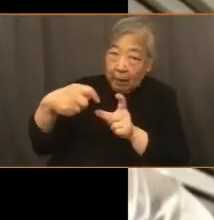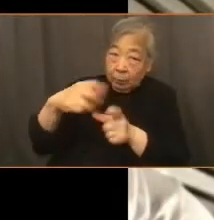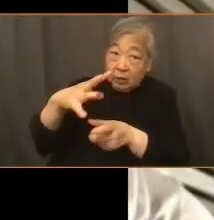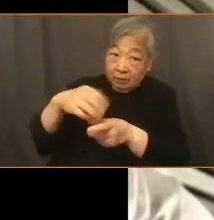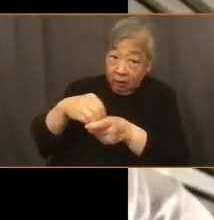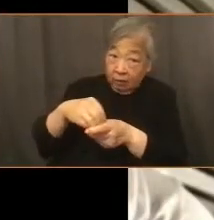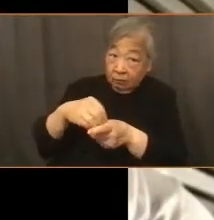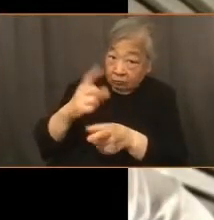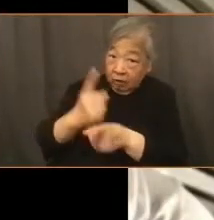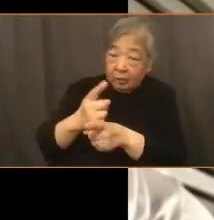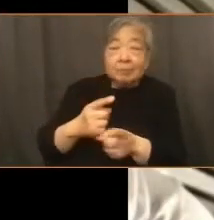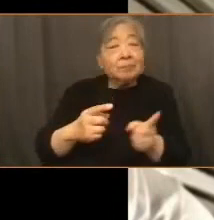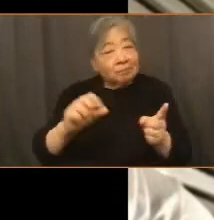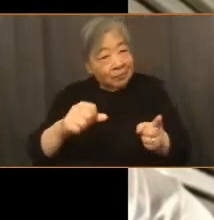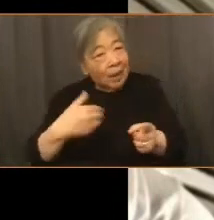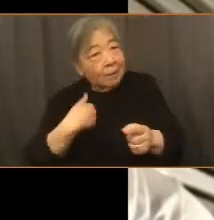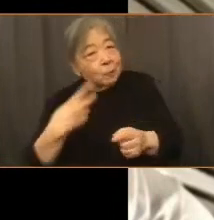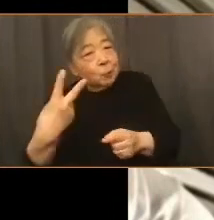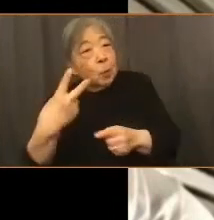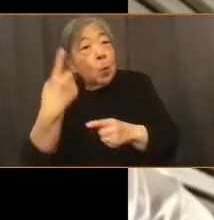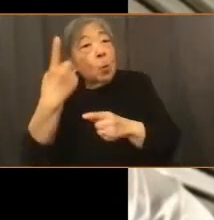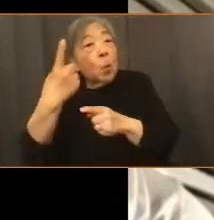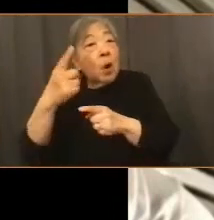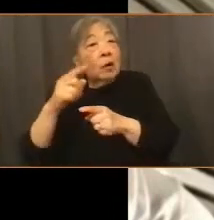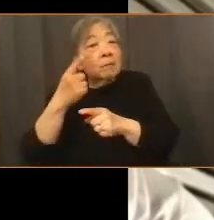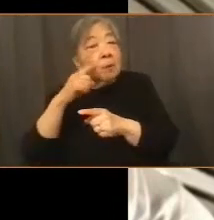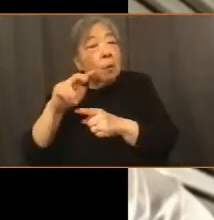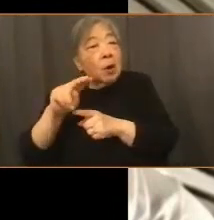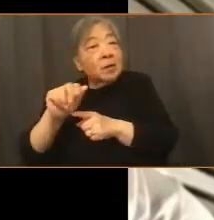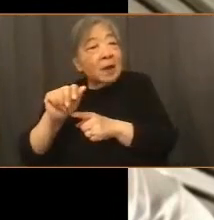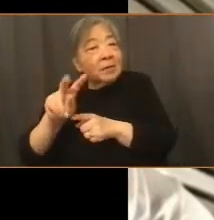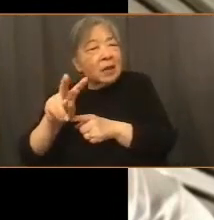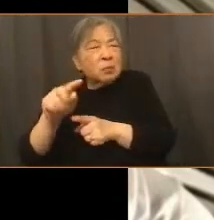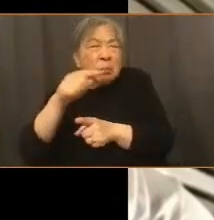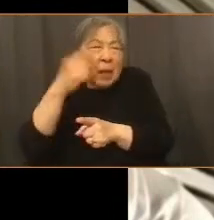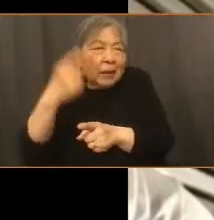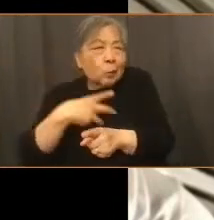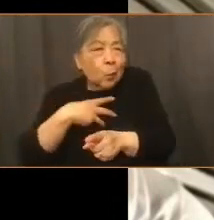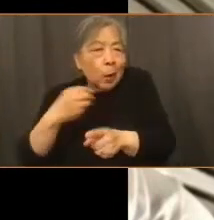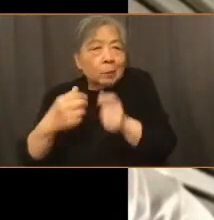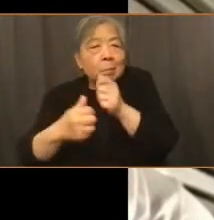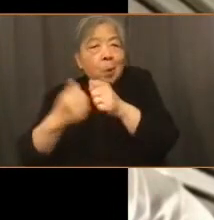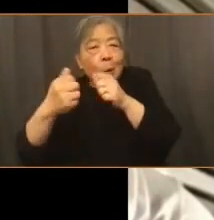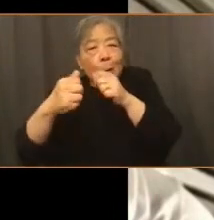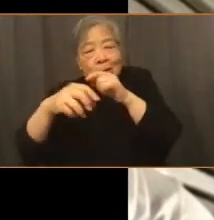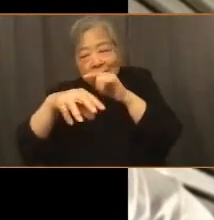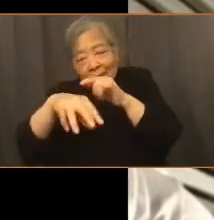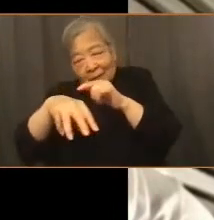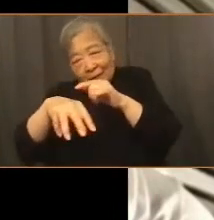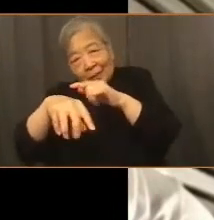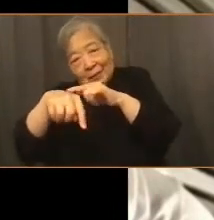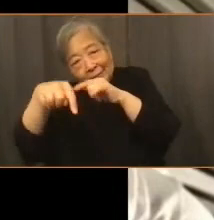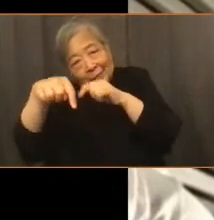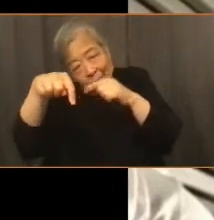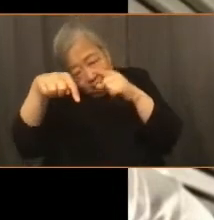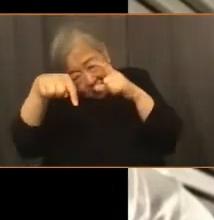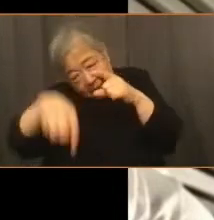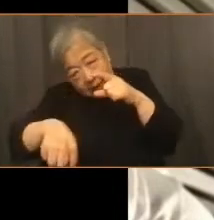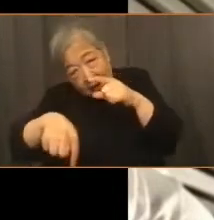our navigation camera. That's kind of our black and white camera, pointing mostly down, slightly forward. And that's where